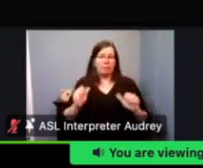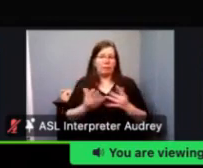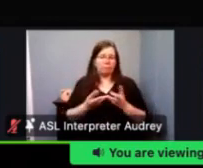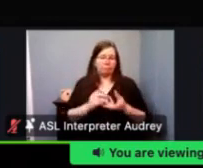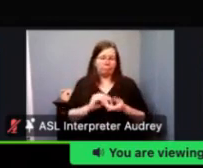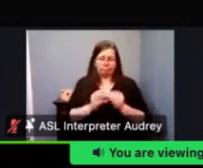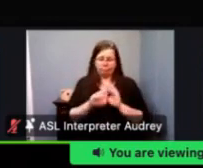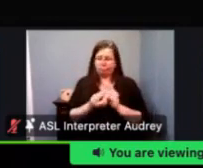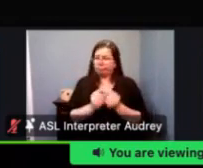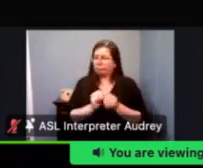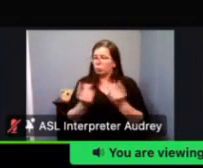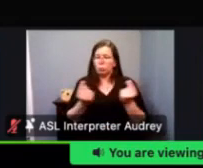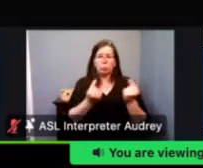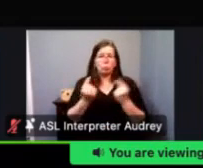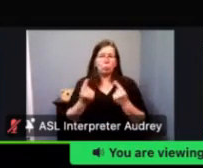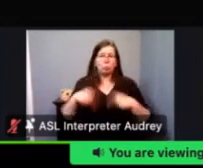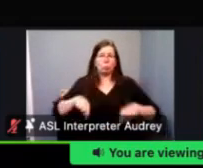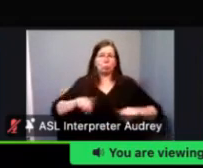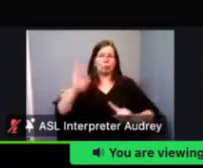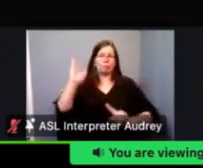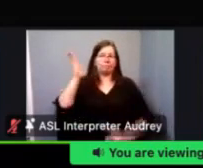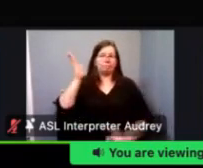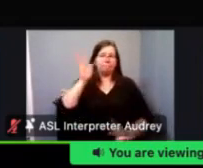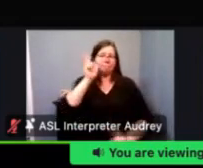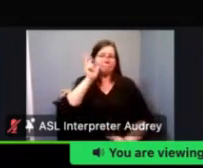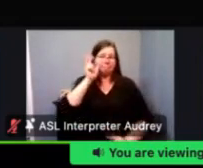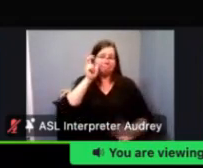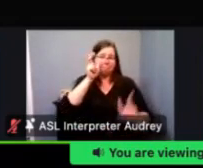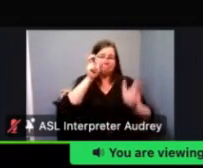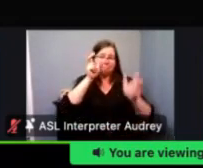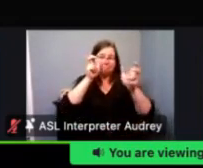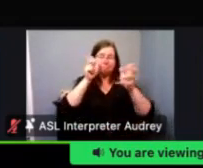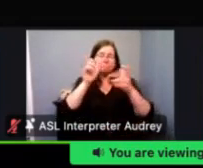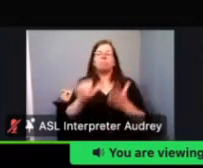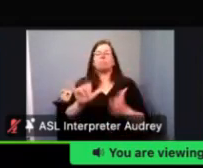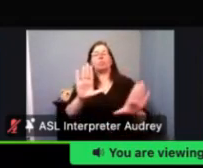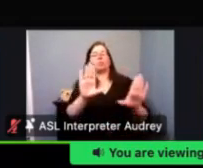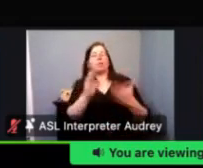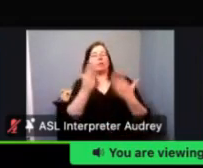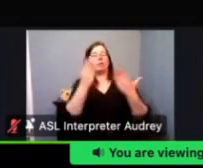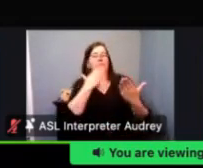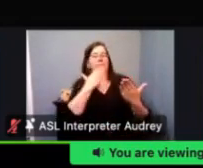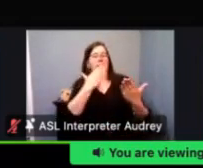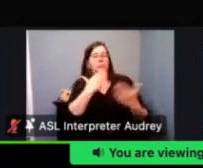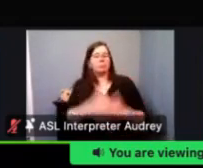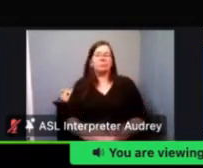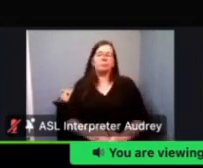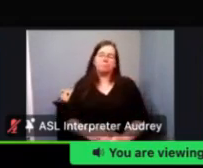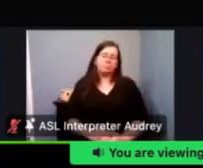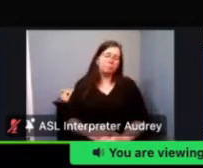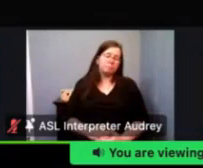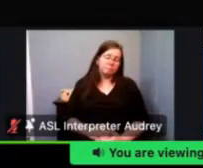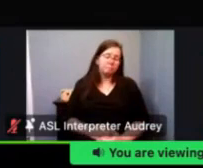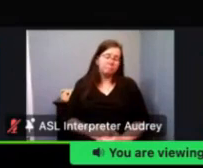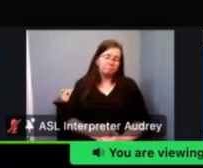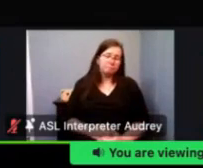that they can do while we're talking. So oh, that's just a great suggestion. Thank you. Just a thought,